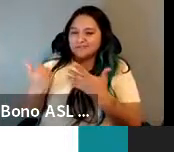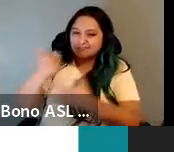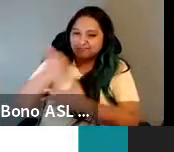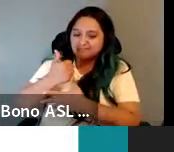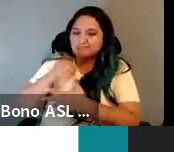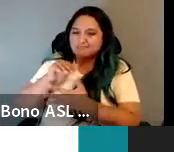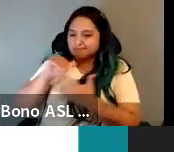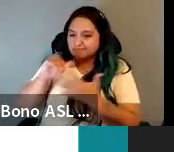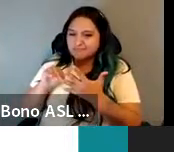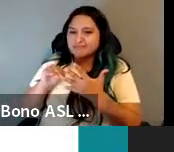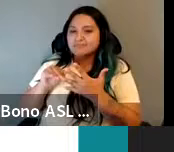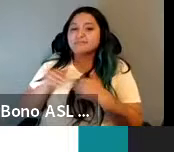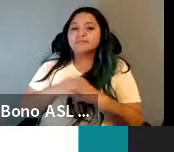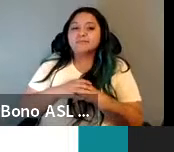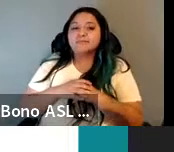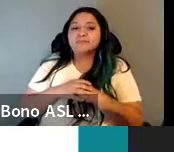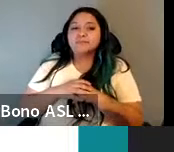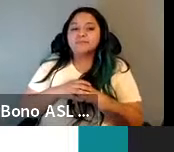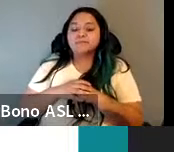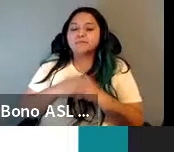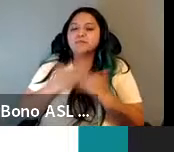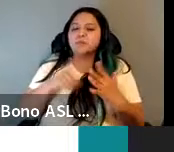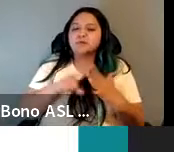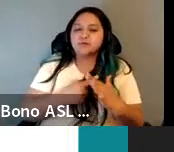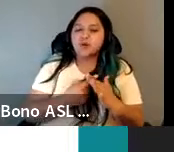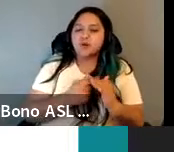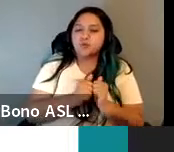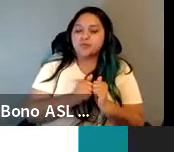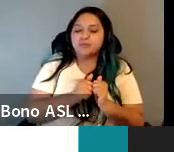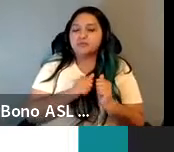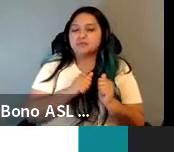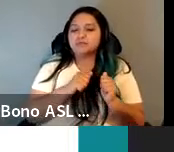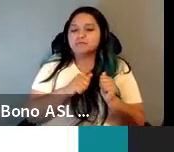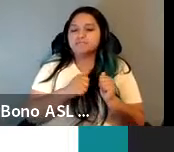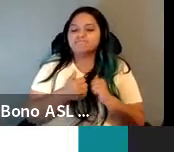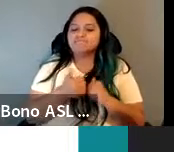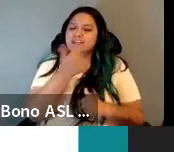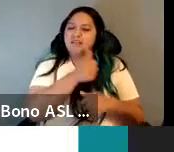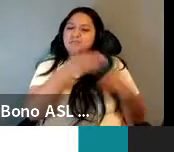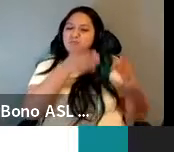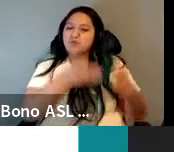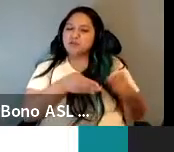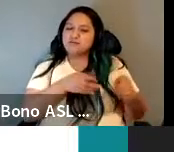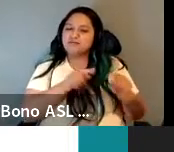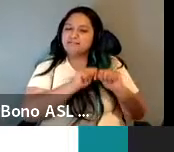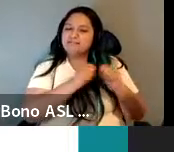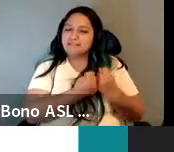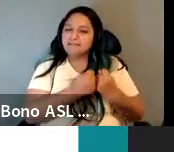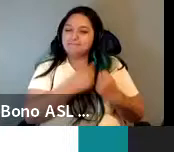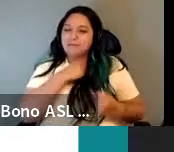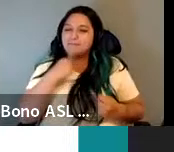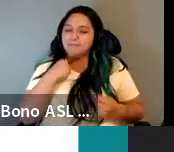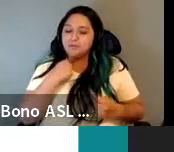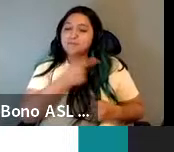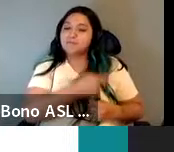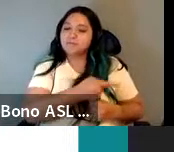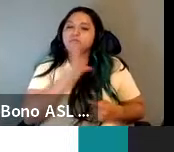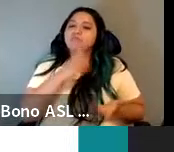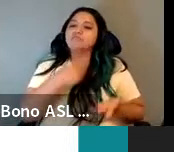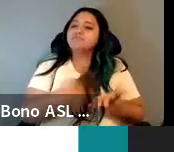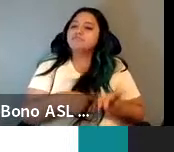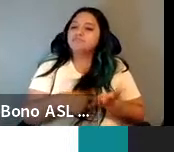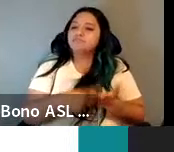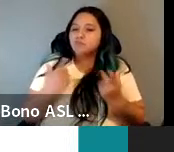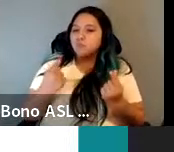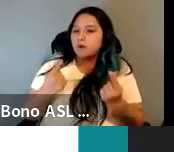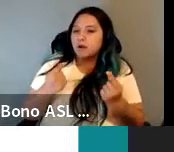start with the first one of our team members, who will be talking to you about her priority issues